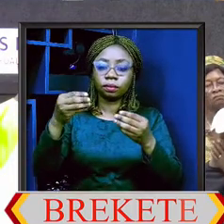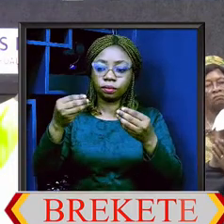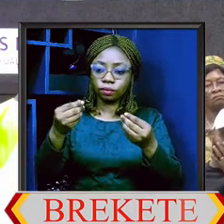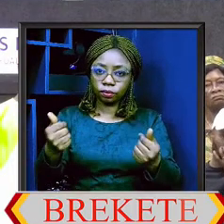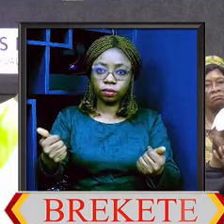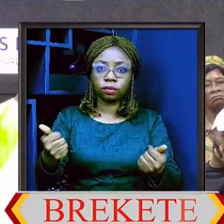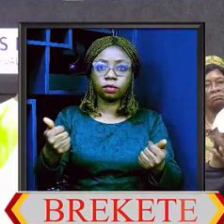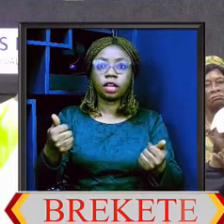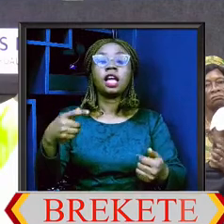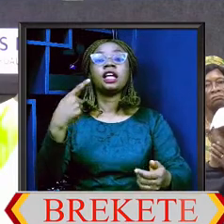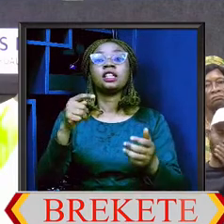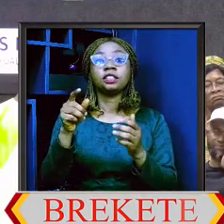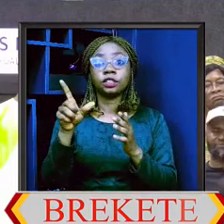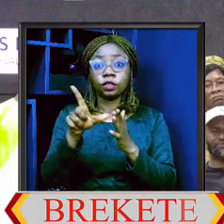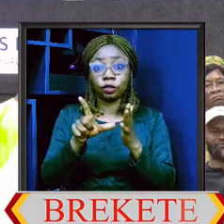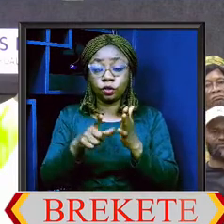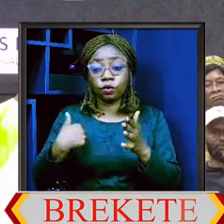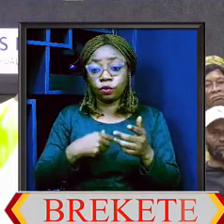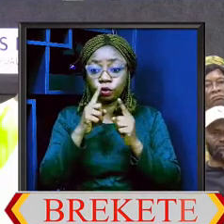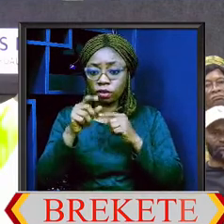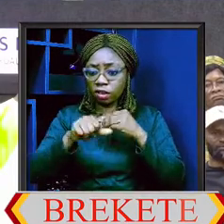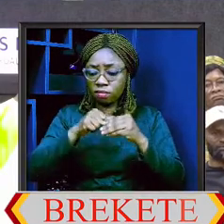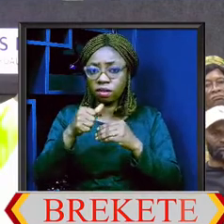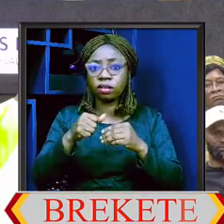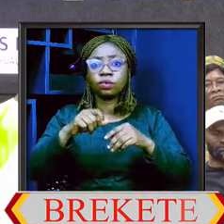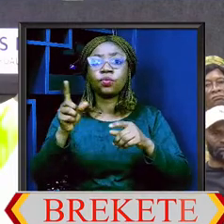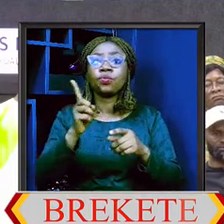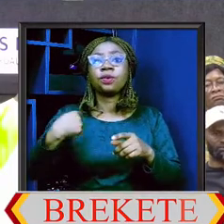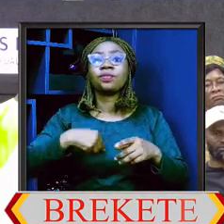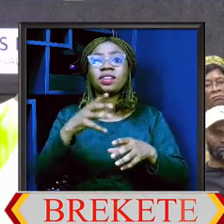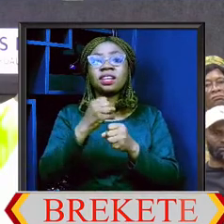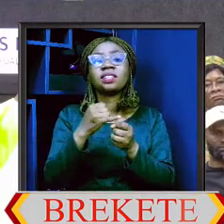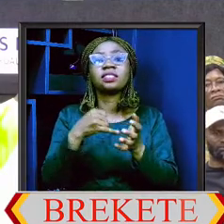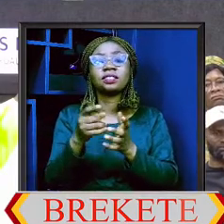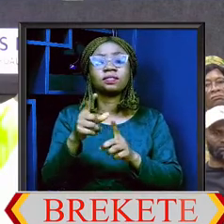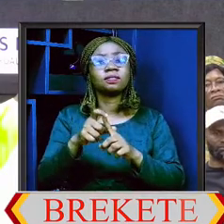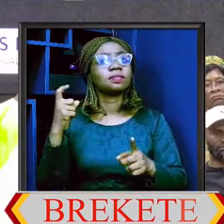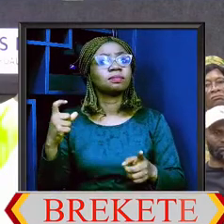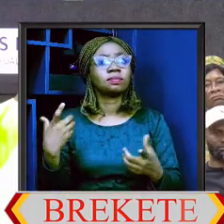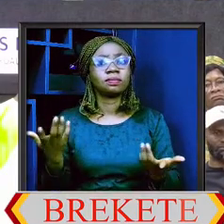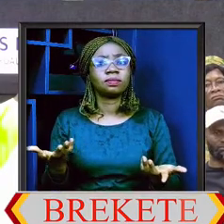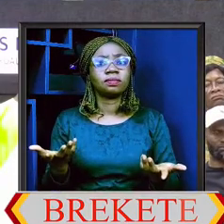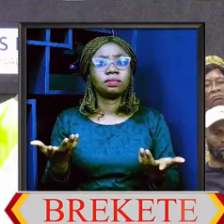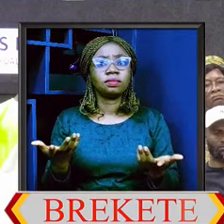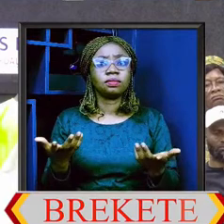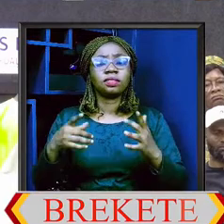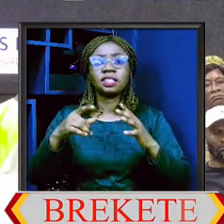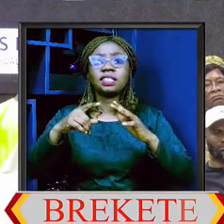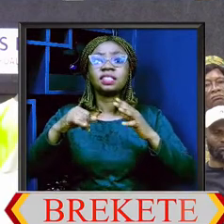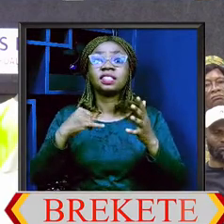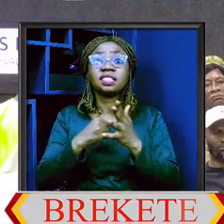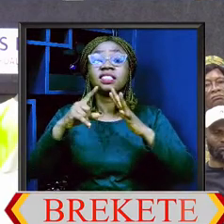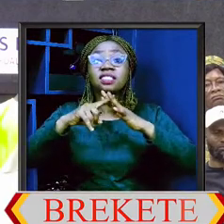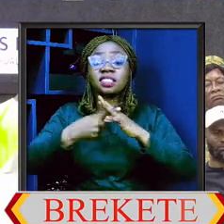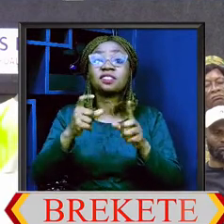where we get them from you regenerate from from